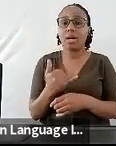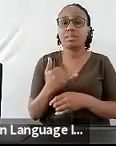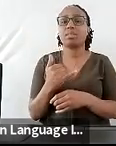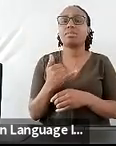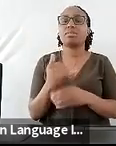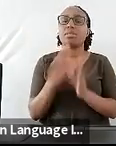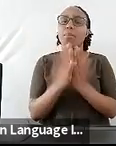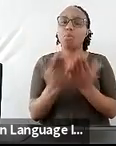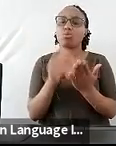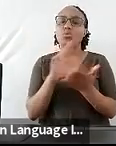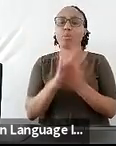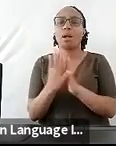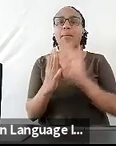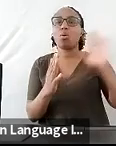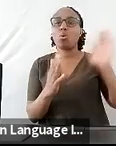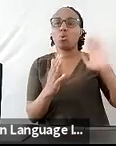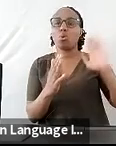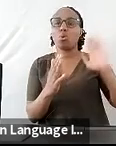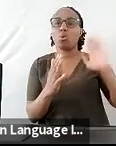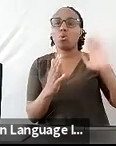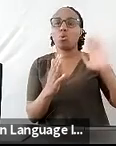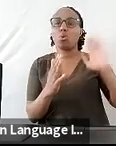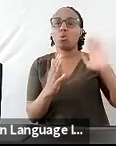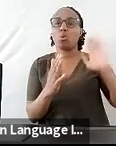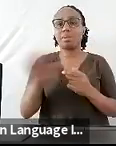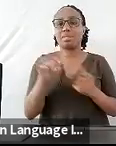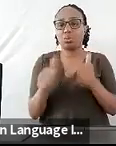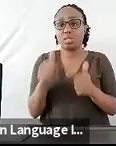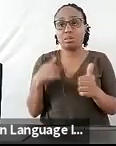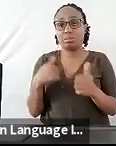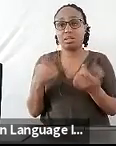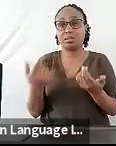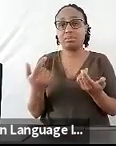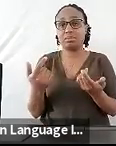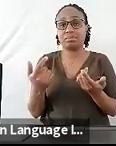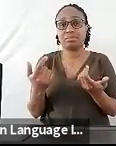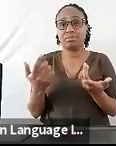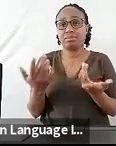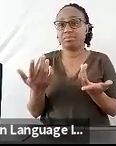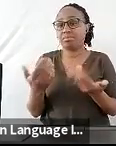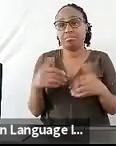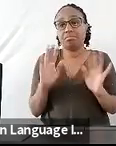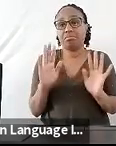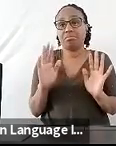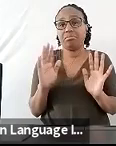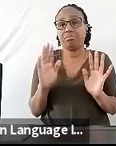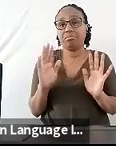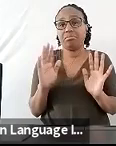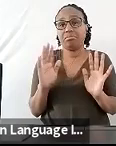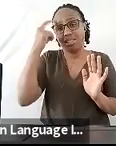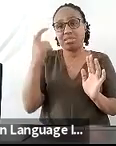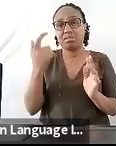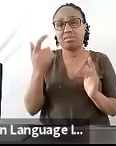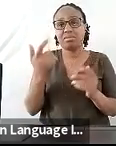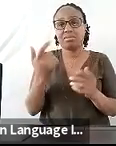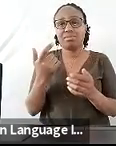space, that I wouldn't be leaving it in this form. I think the heart for advocacy for refugees will always be there.